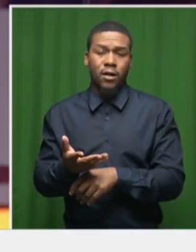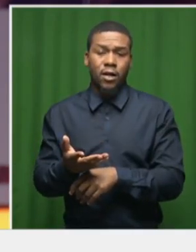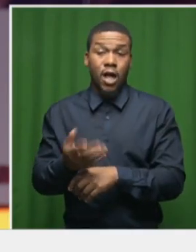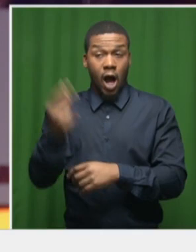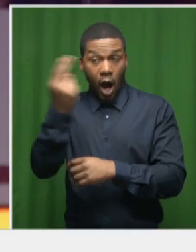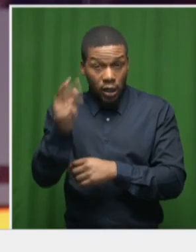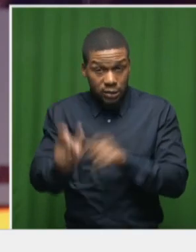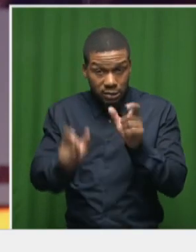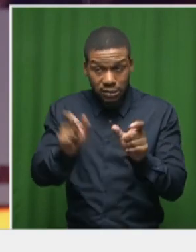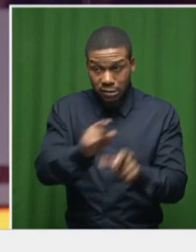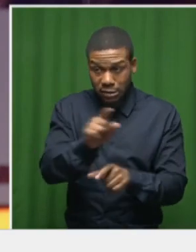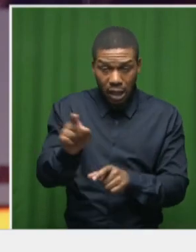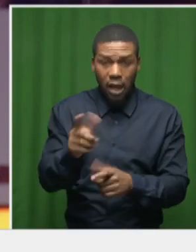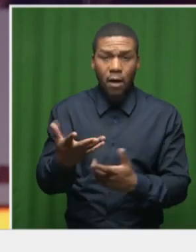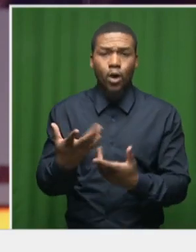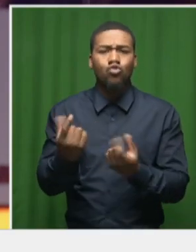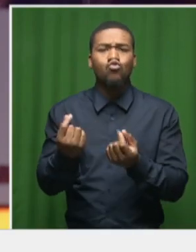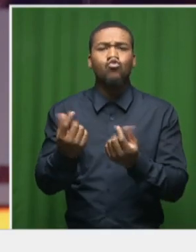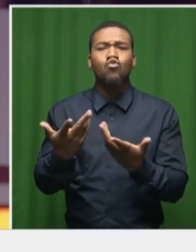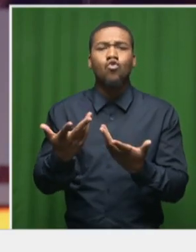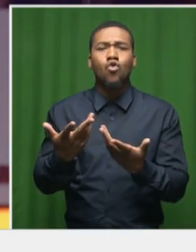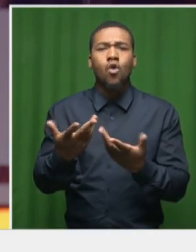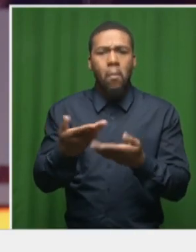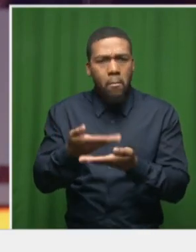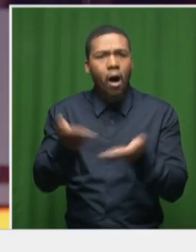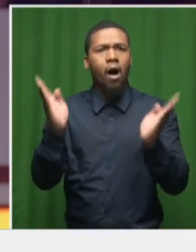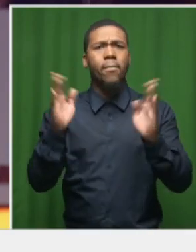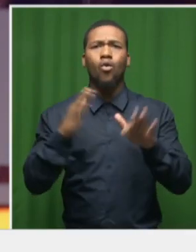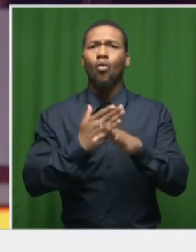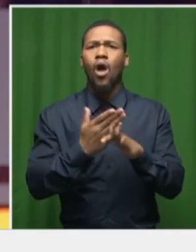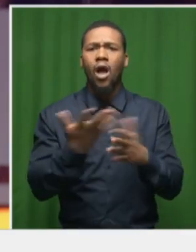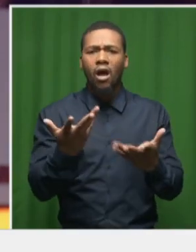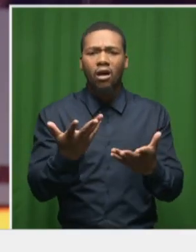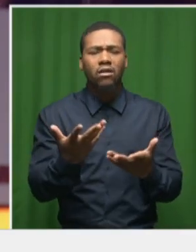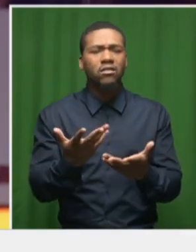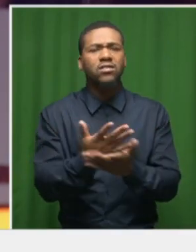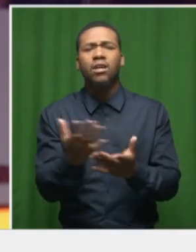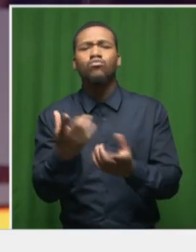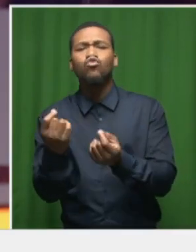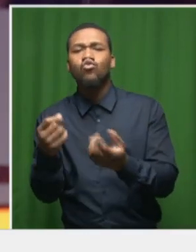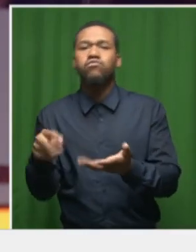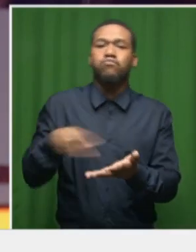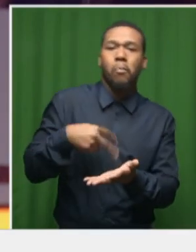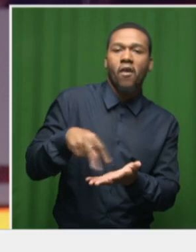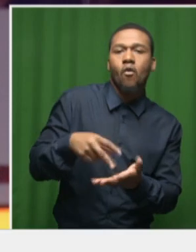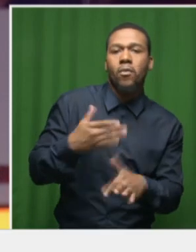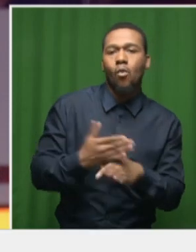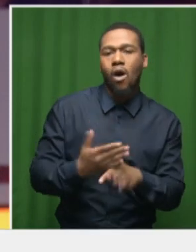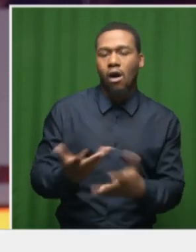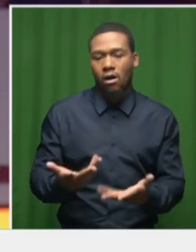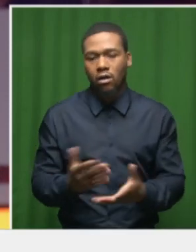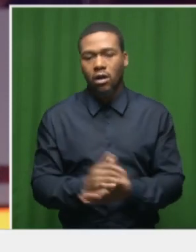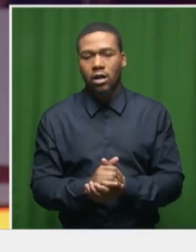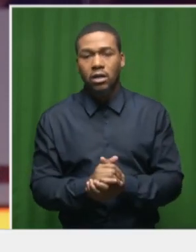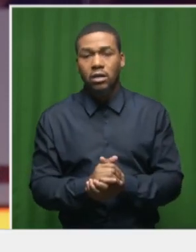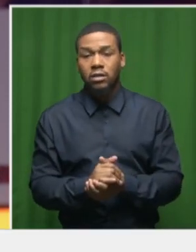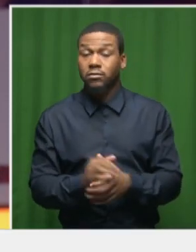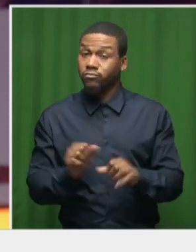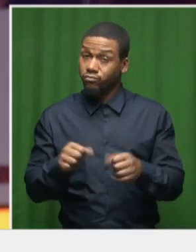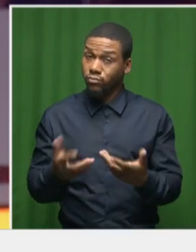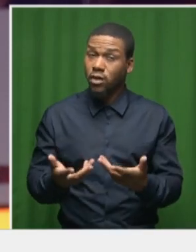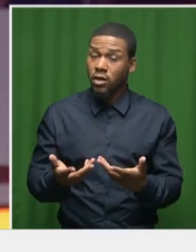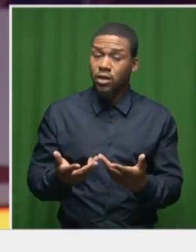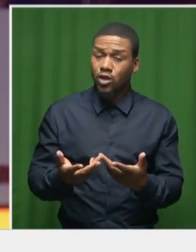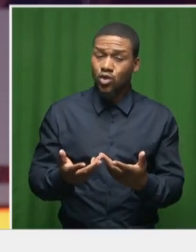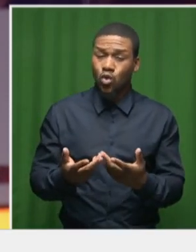artists who do public work, and there are artists who do performance work, which is a kind of lesser known body of work in South Africa, at least. So